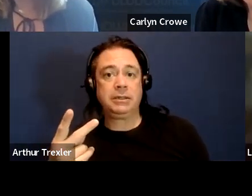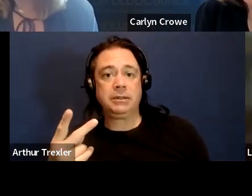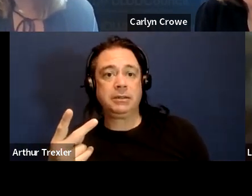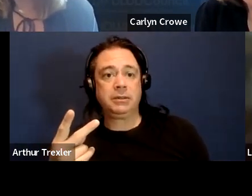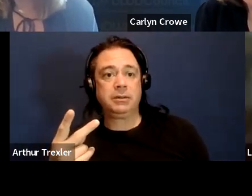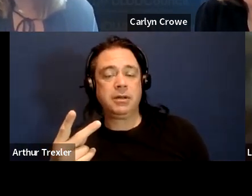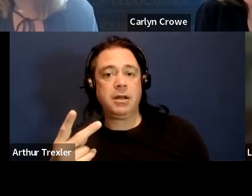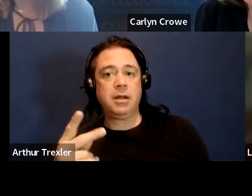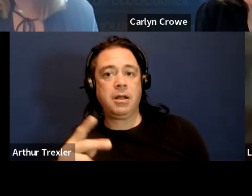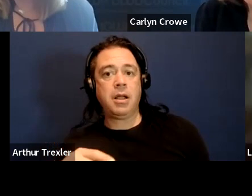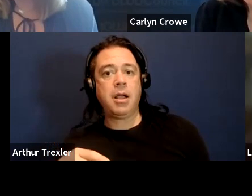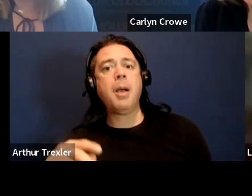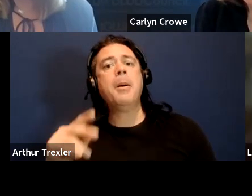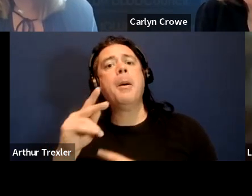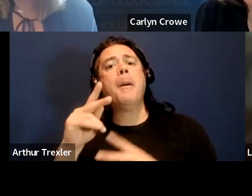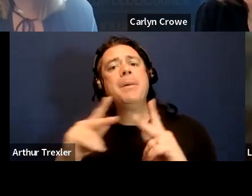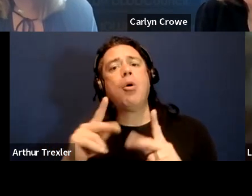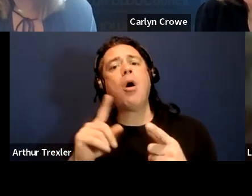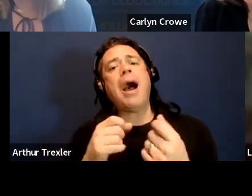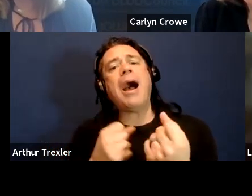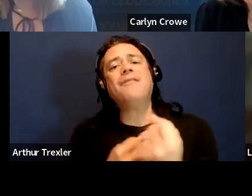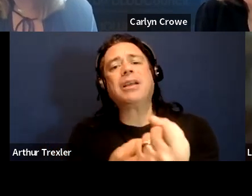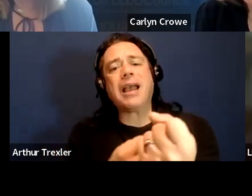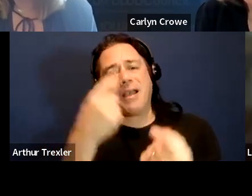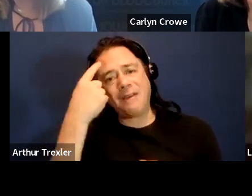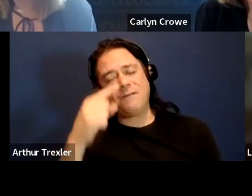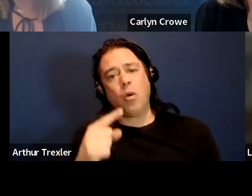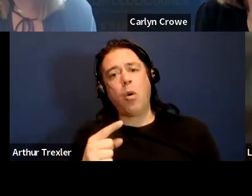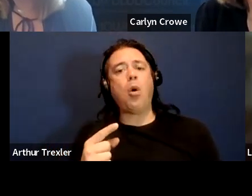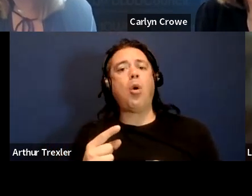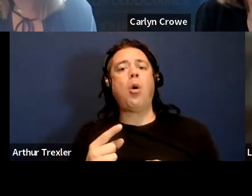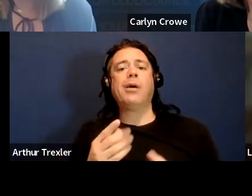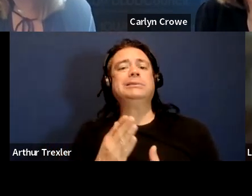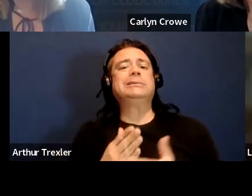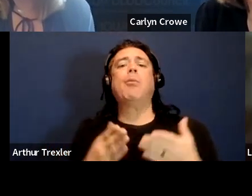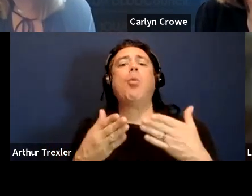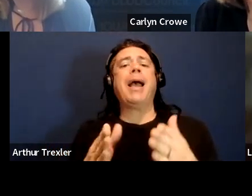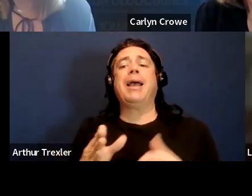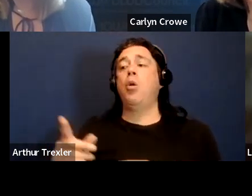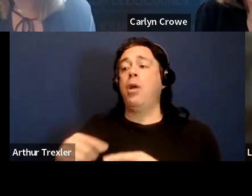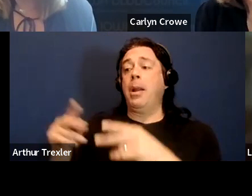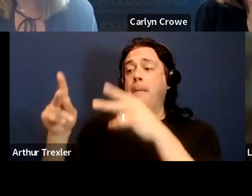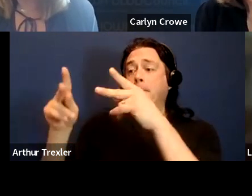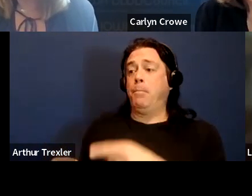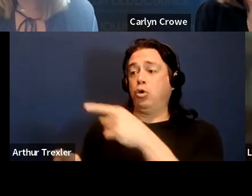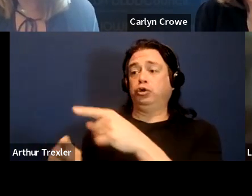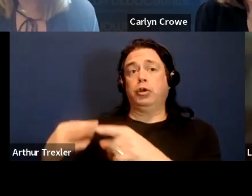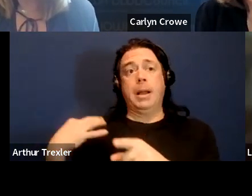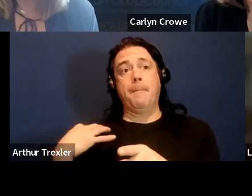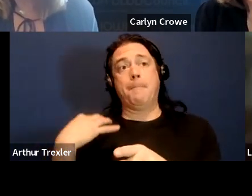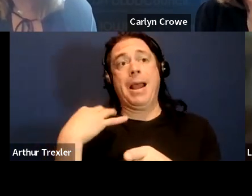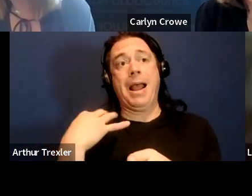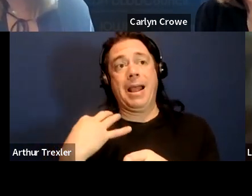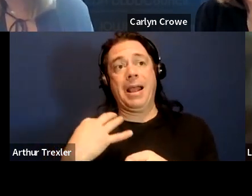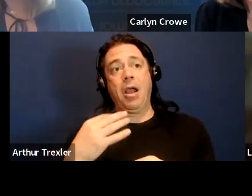people advocate for some sort of a way. So when people are applying for a waiting list,